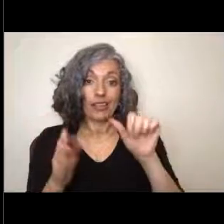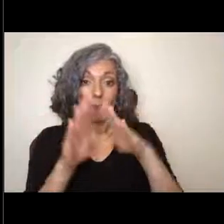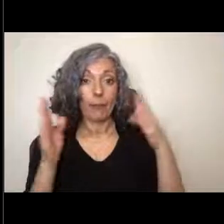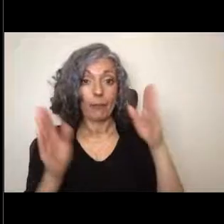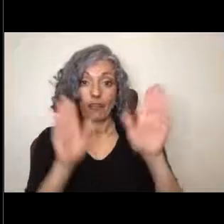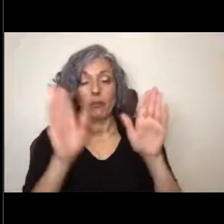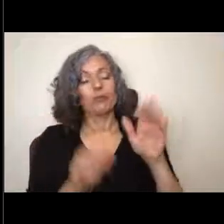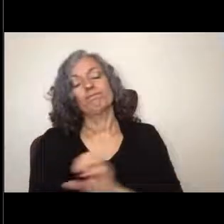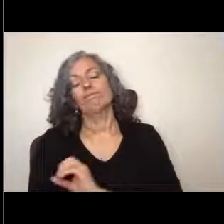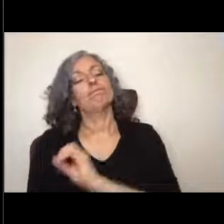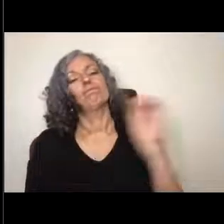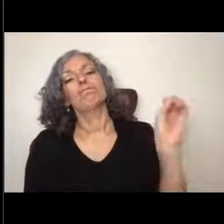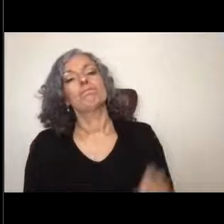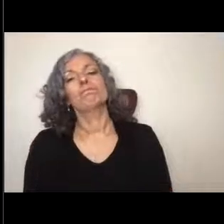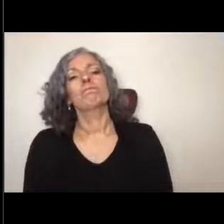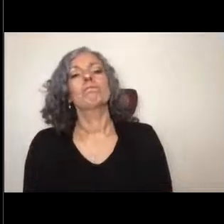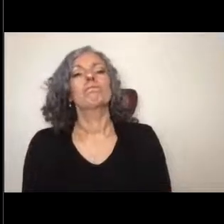will entertain a motion.